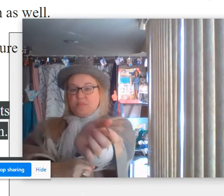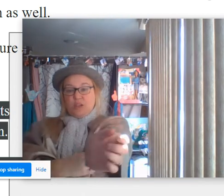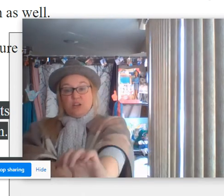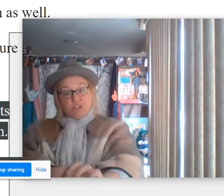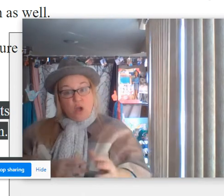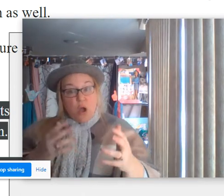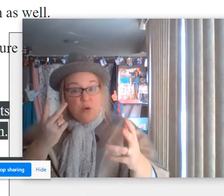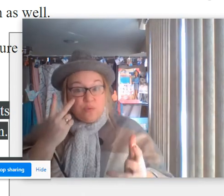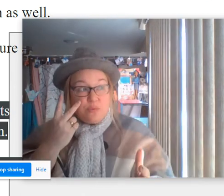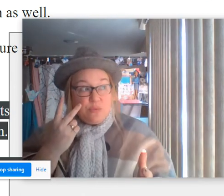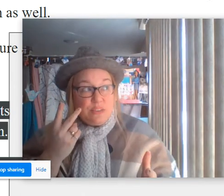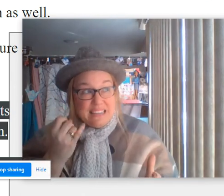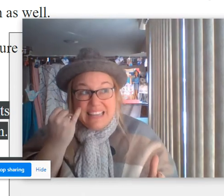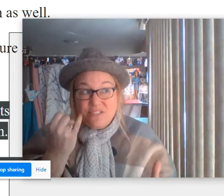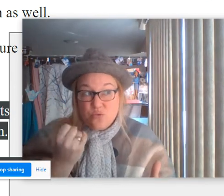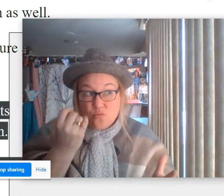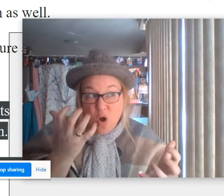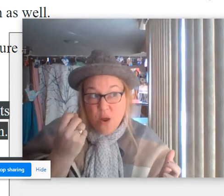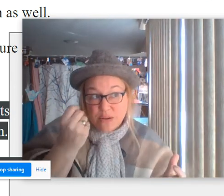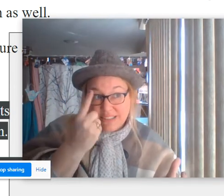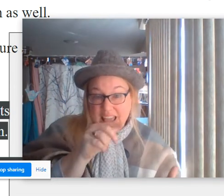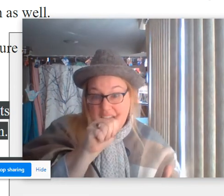to see it, right?